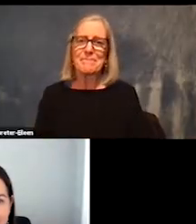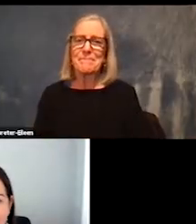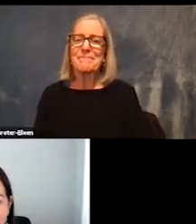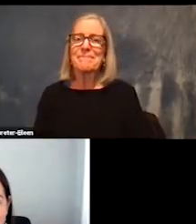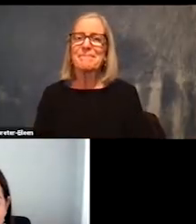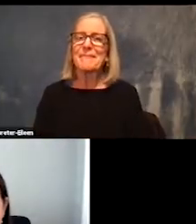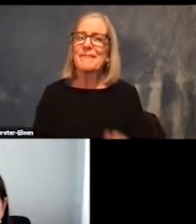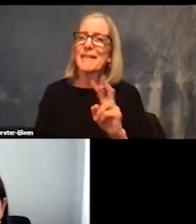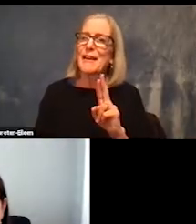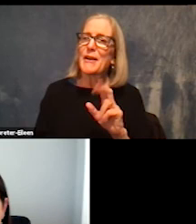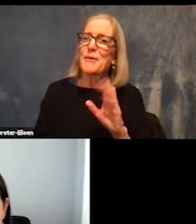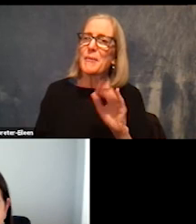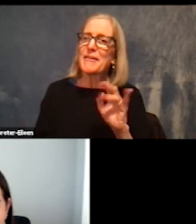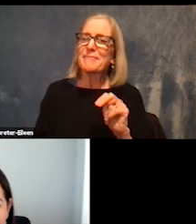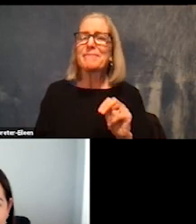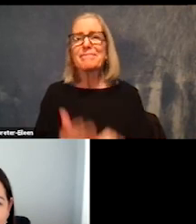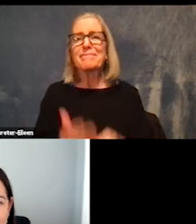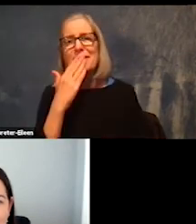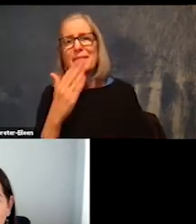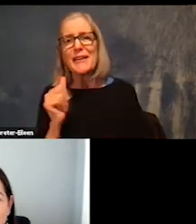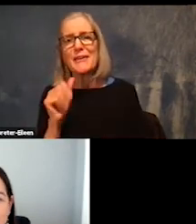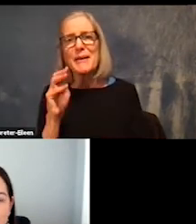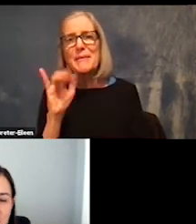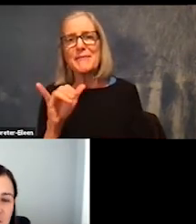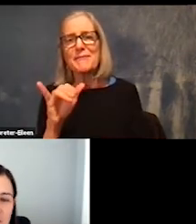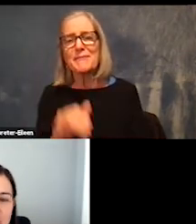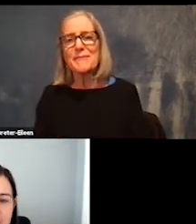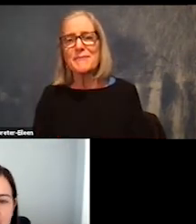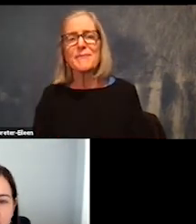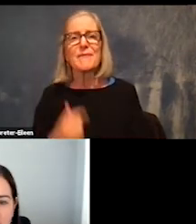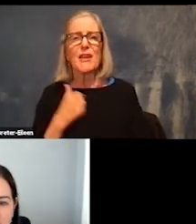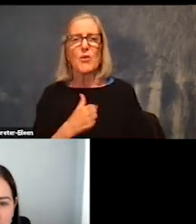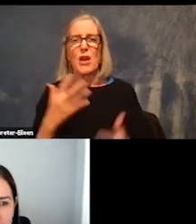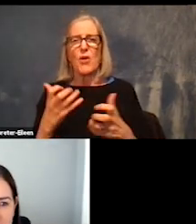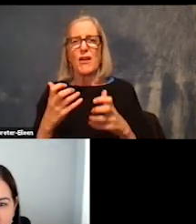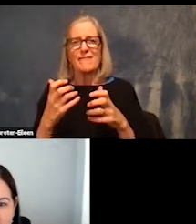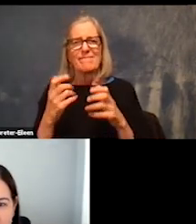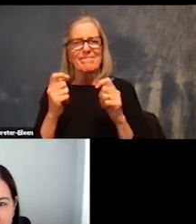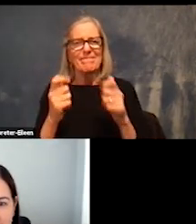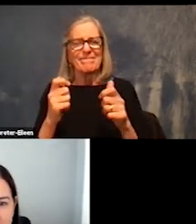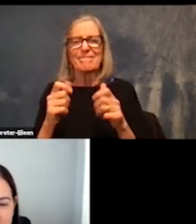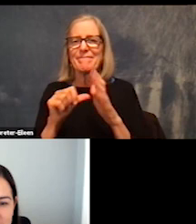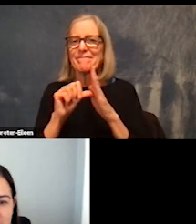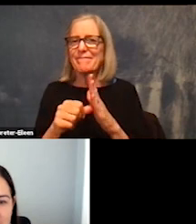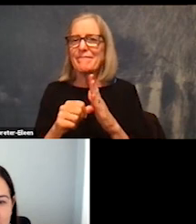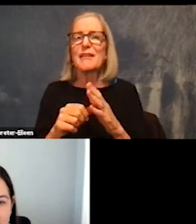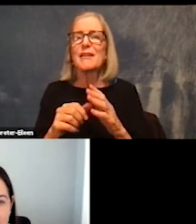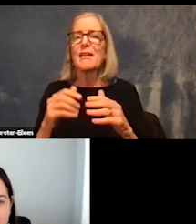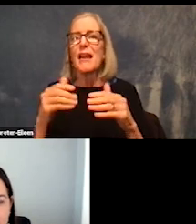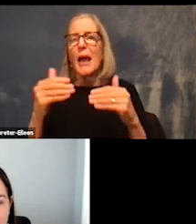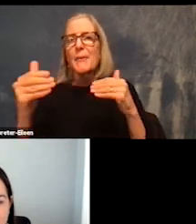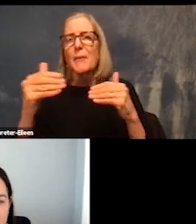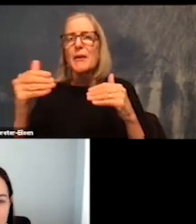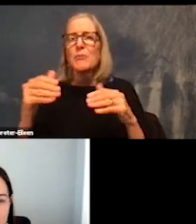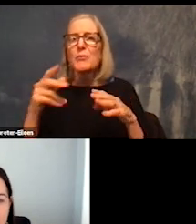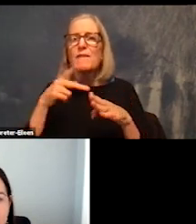Okay. Thank you, Amy. So we wanted to just quickly highlight upcoming professional learning opportunities launching this